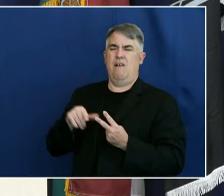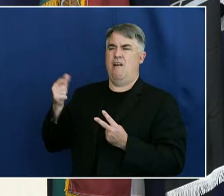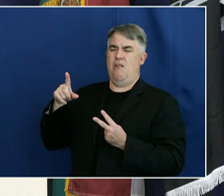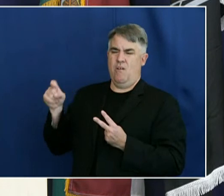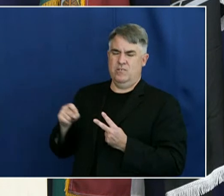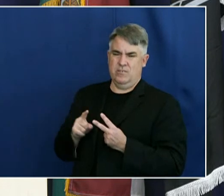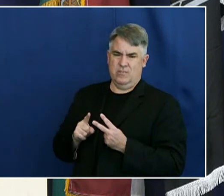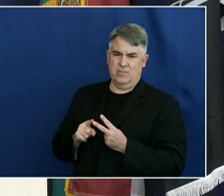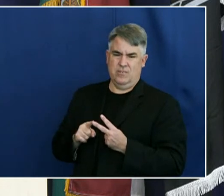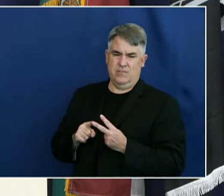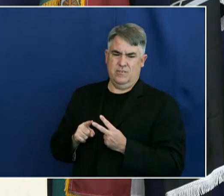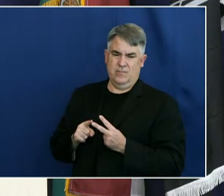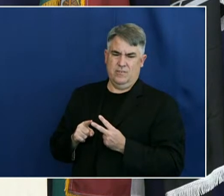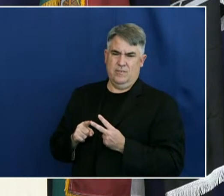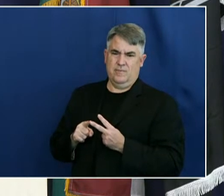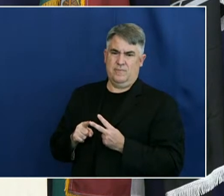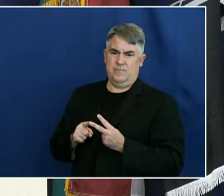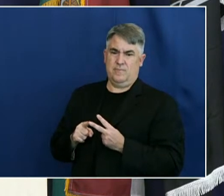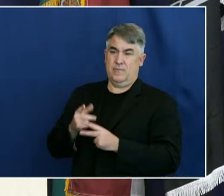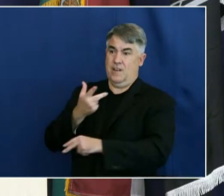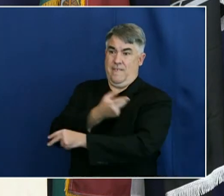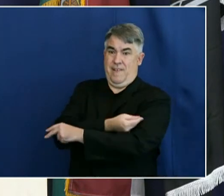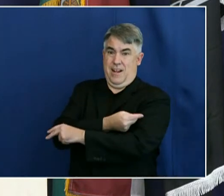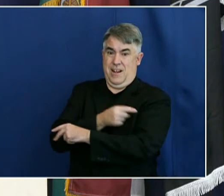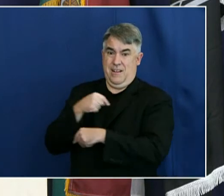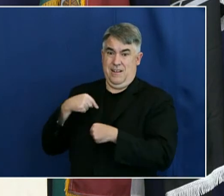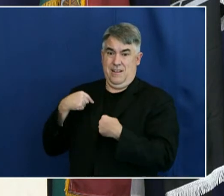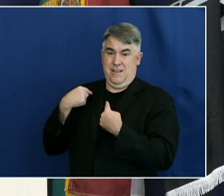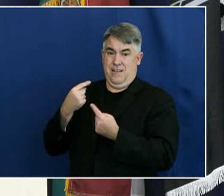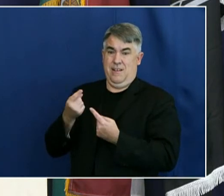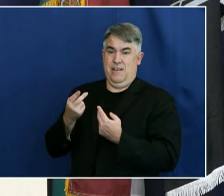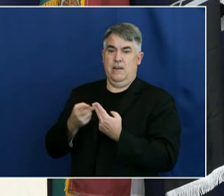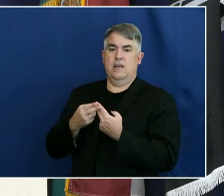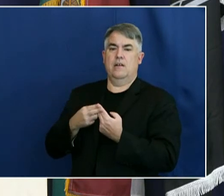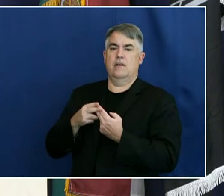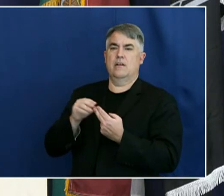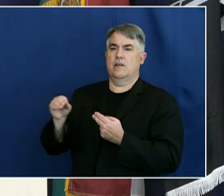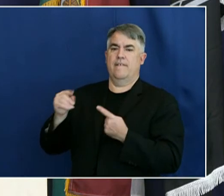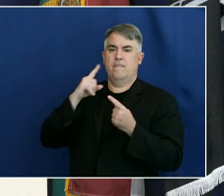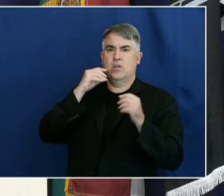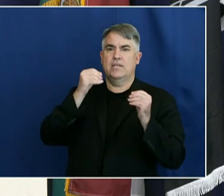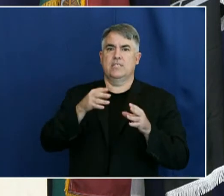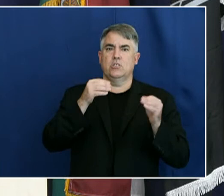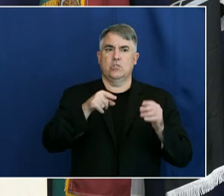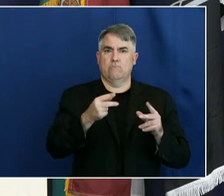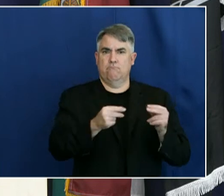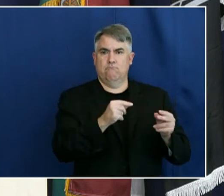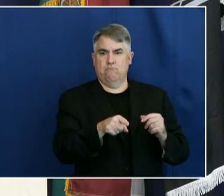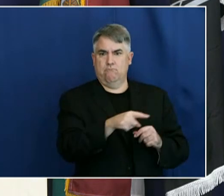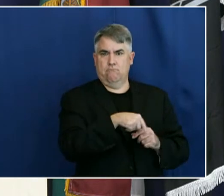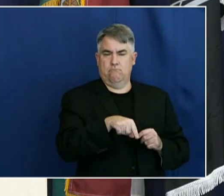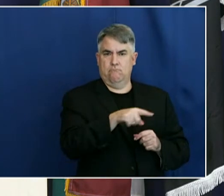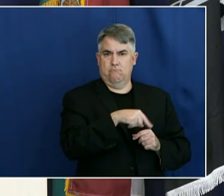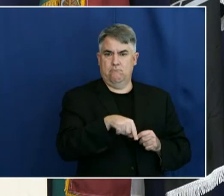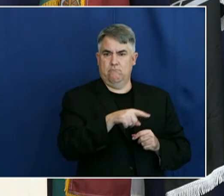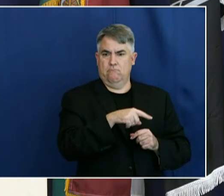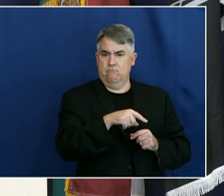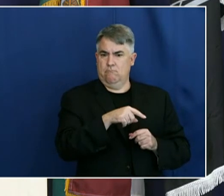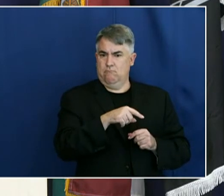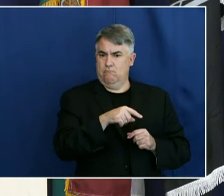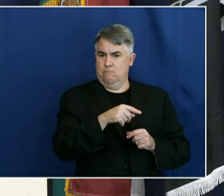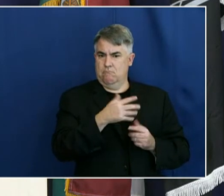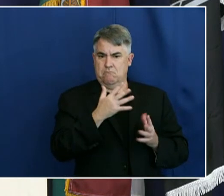that a significant amount of doses right now are being set aside for teachers, but records continue to show that they don't appear to be